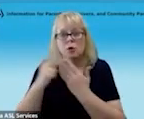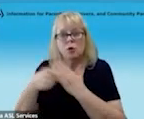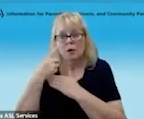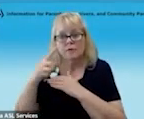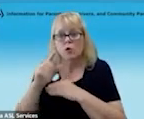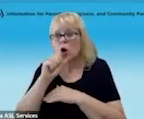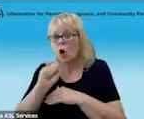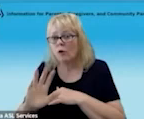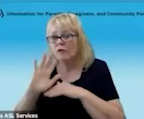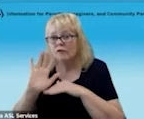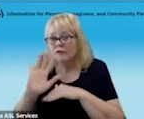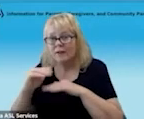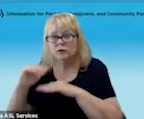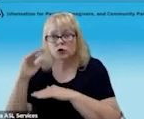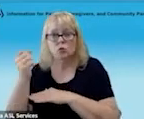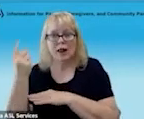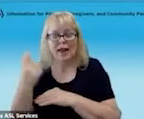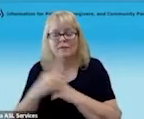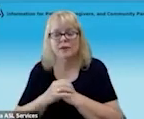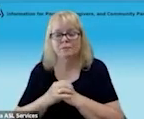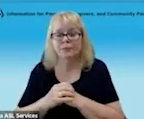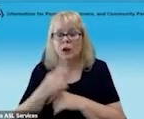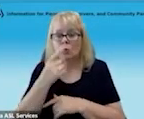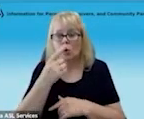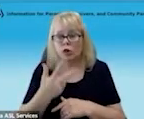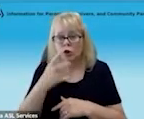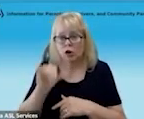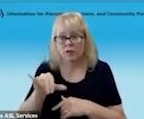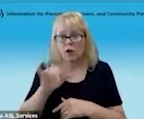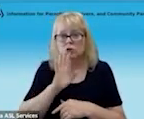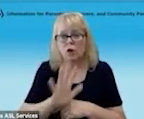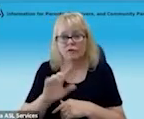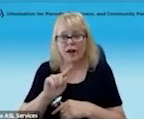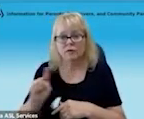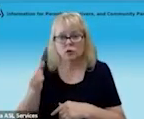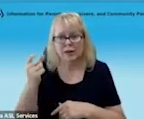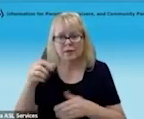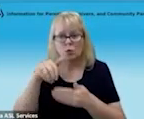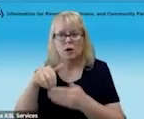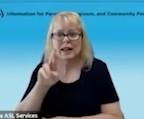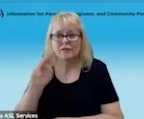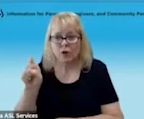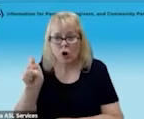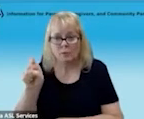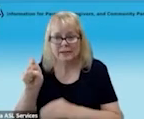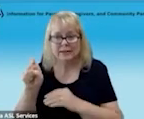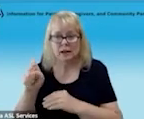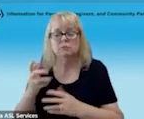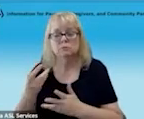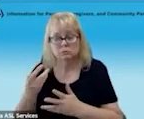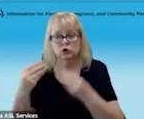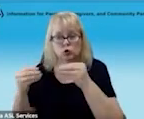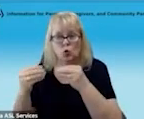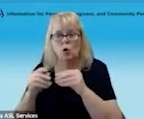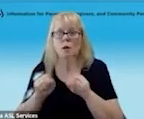they are as much as possible. However, there will be some key differences between this vaccine program and the vaccine program for children 5 to 11